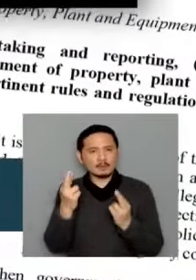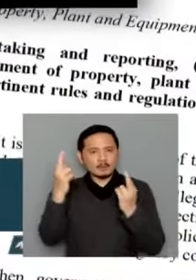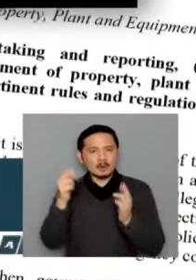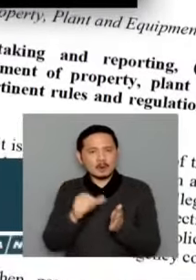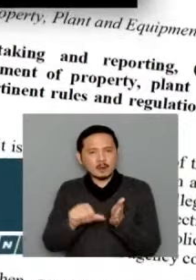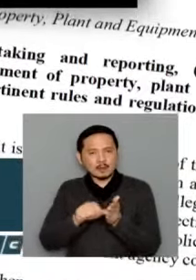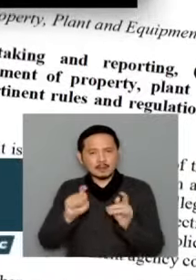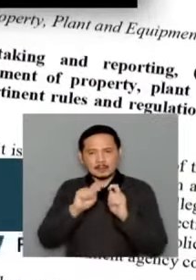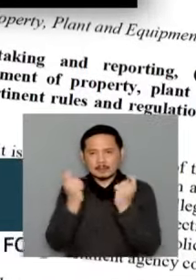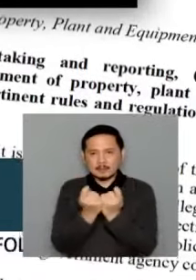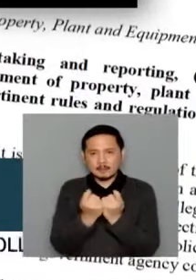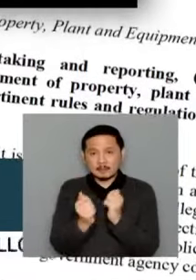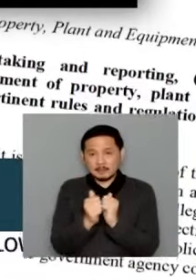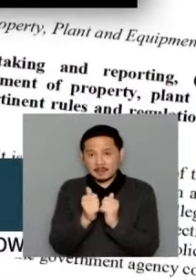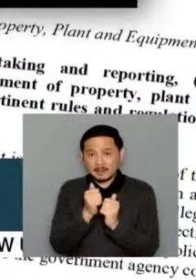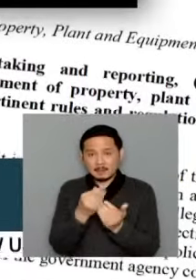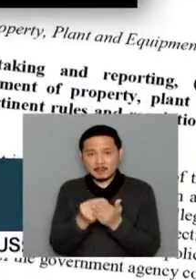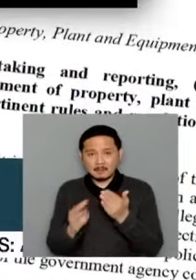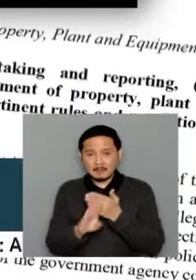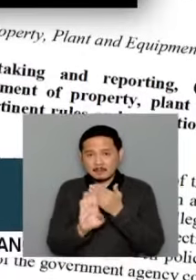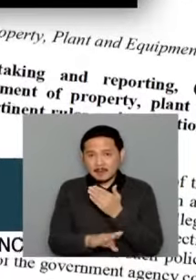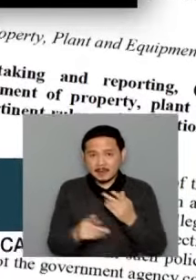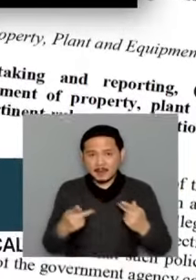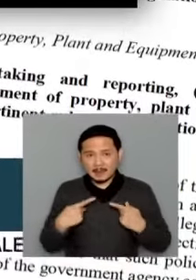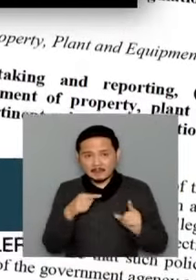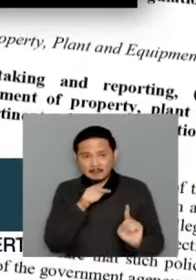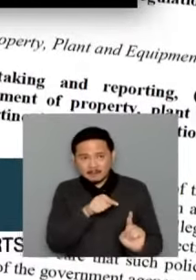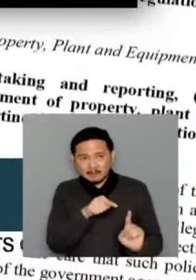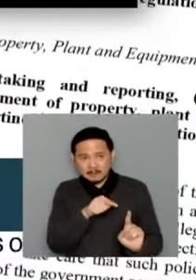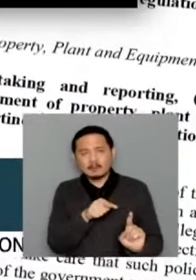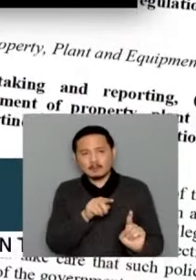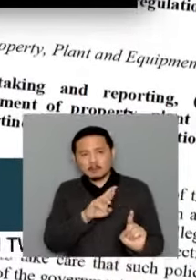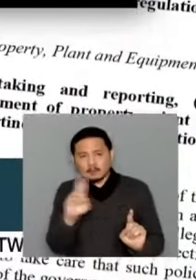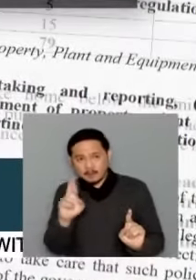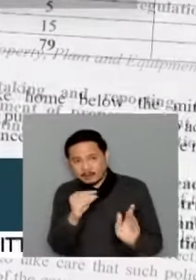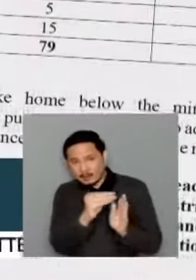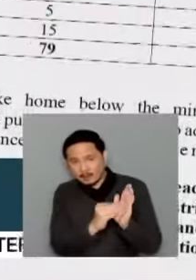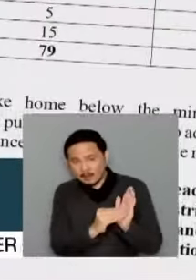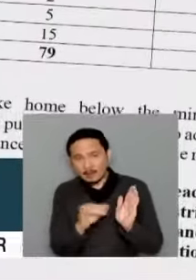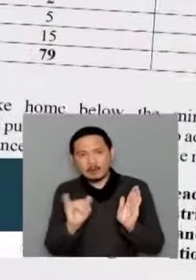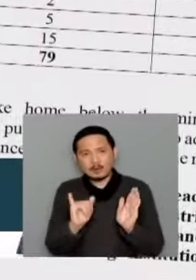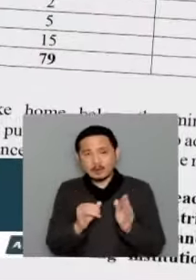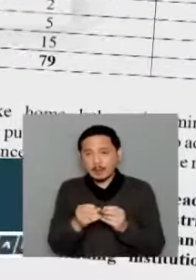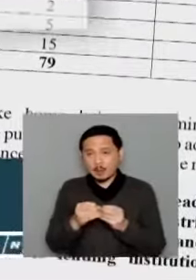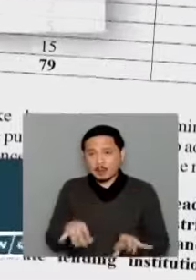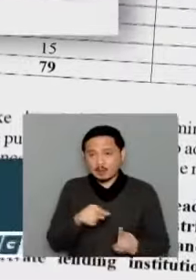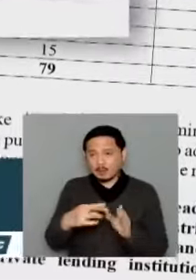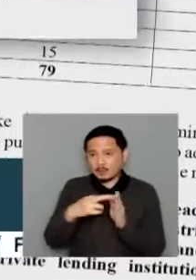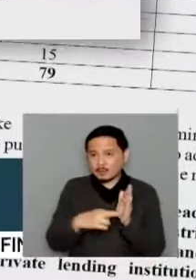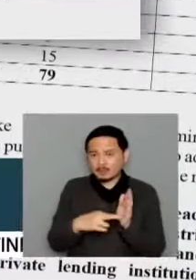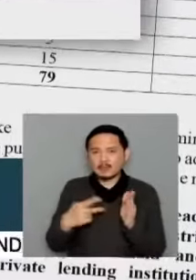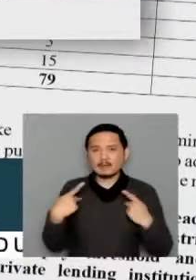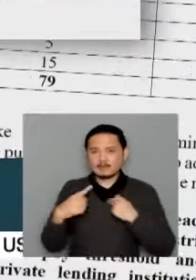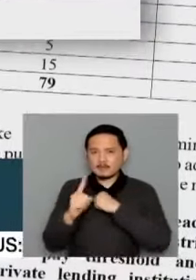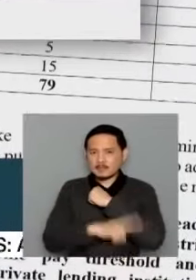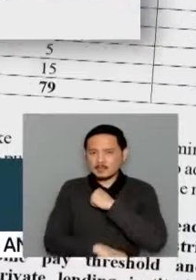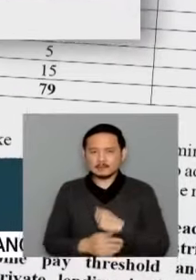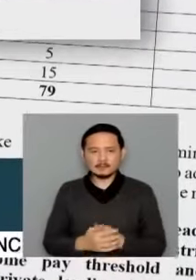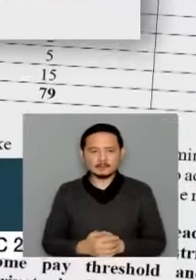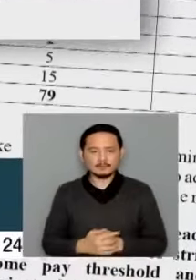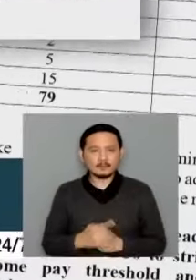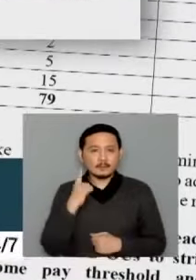refund of the amounts and ensure future transactions comply with pertinent laws and rules. On the welfare of health workers, the audit